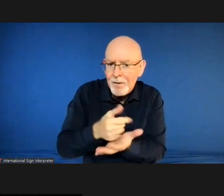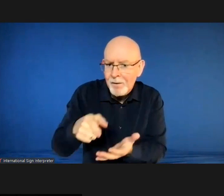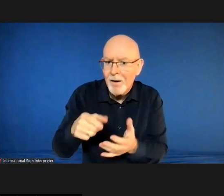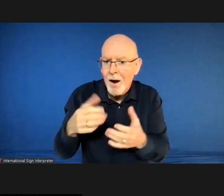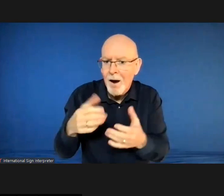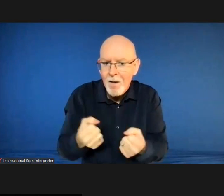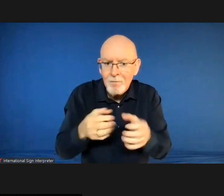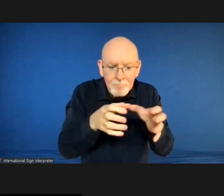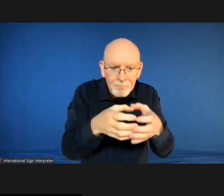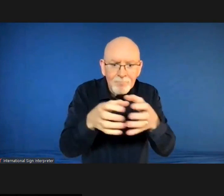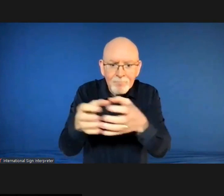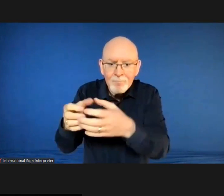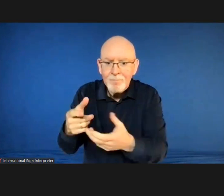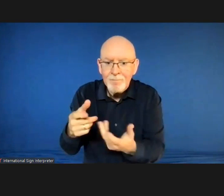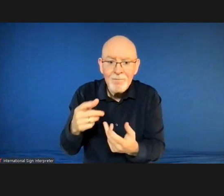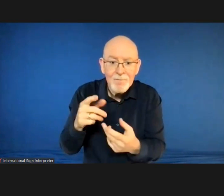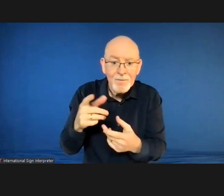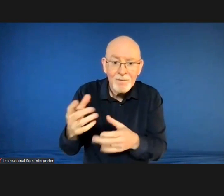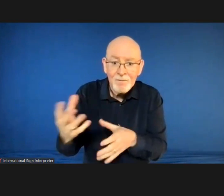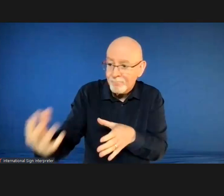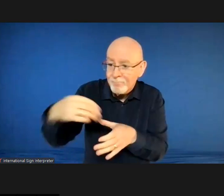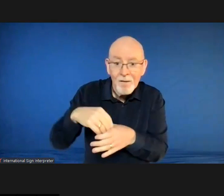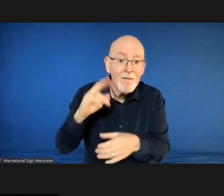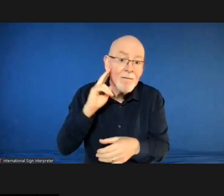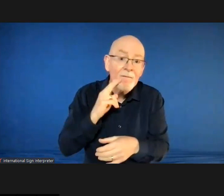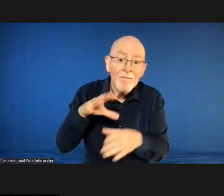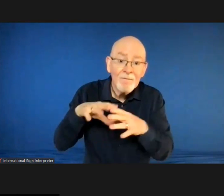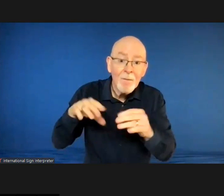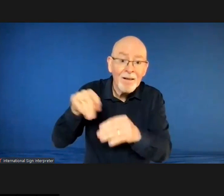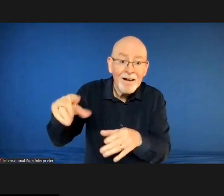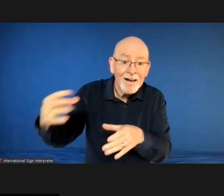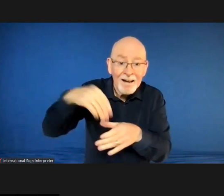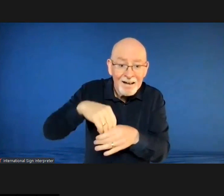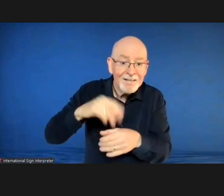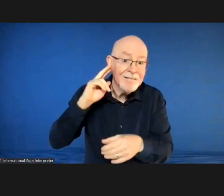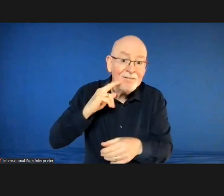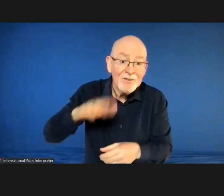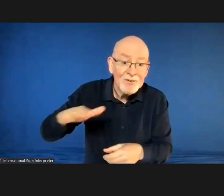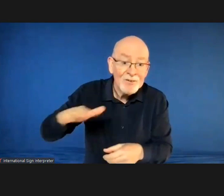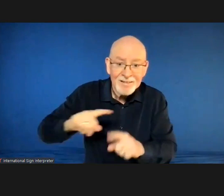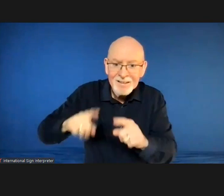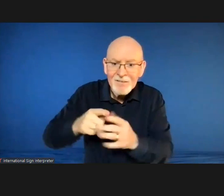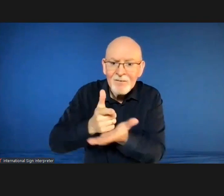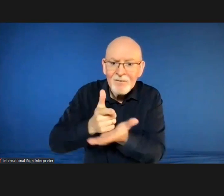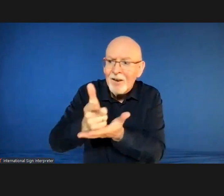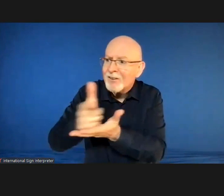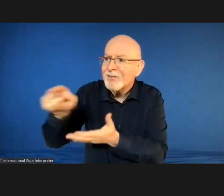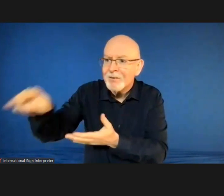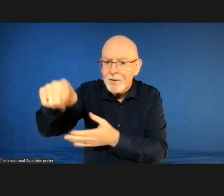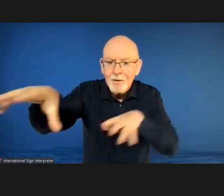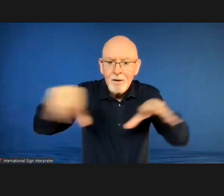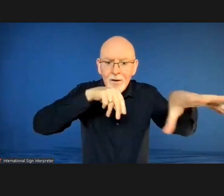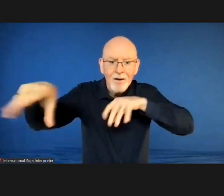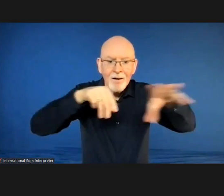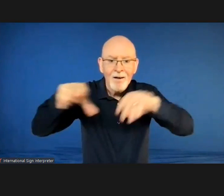group where they had this support system. So through the support from the DCW, the parents